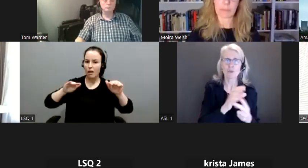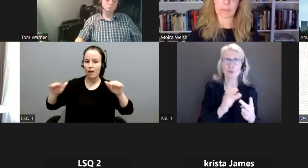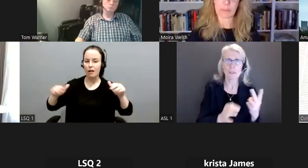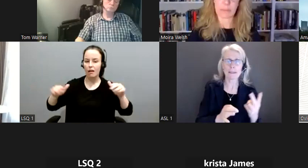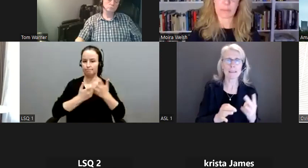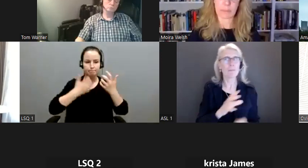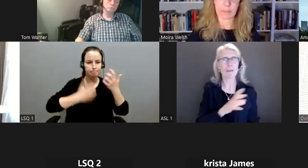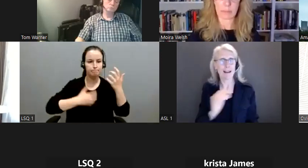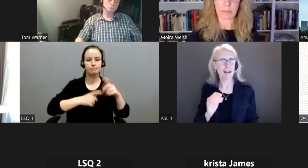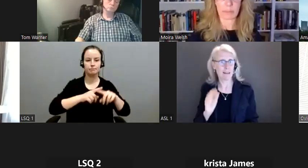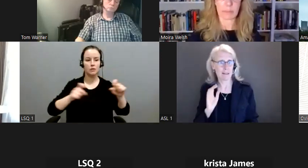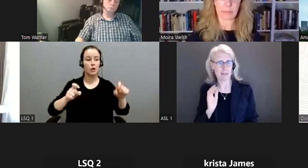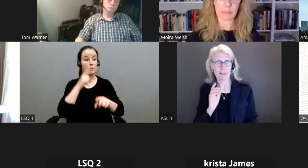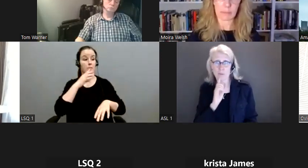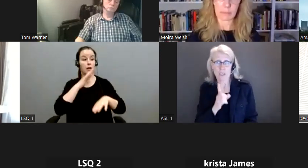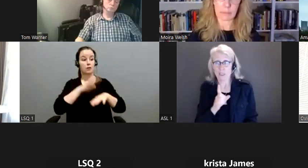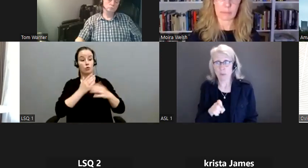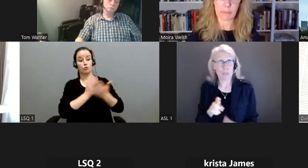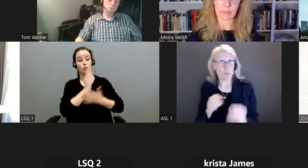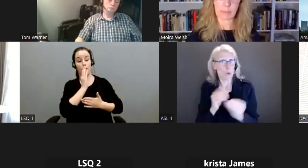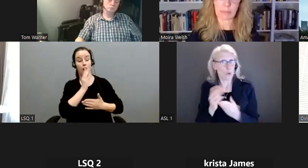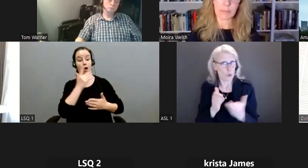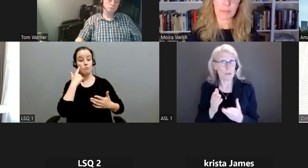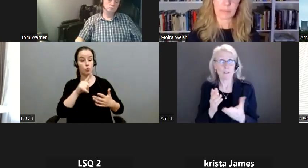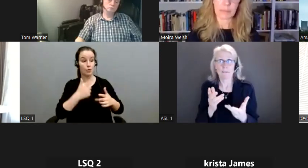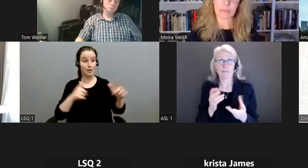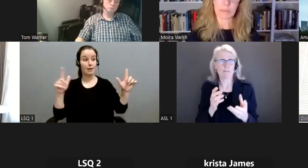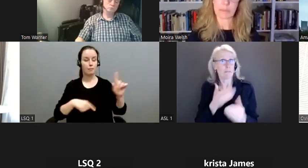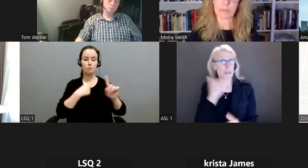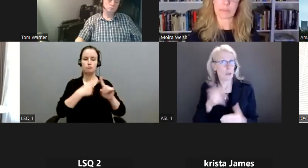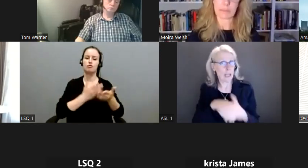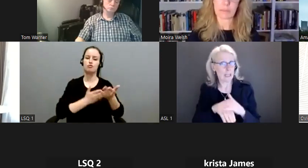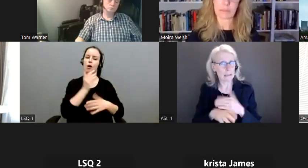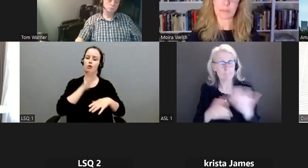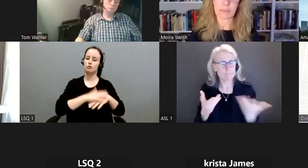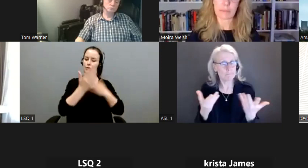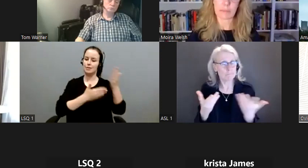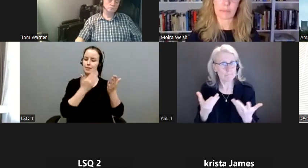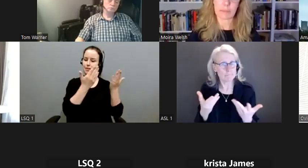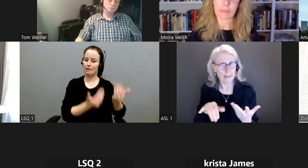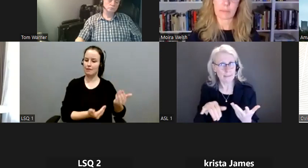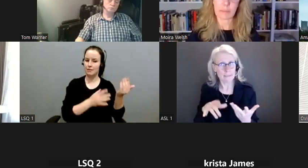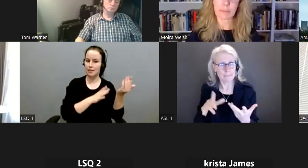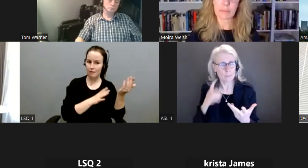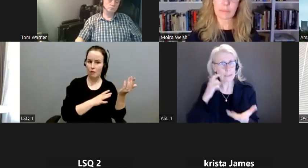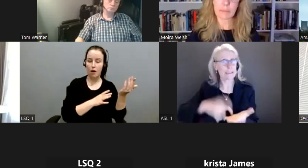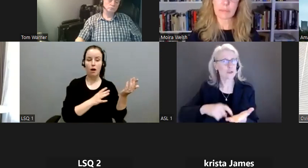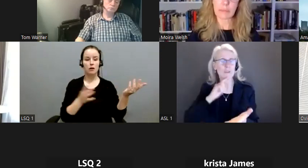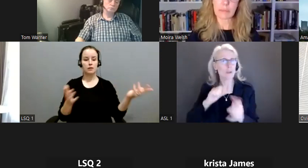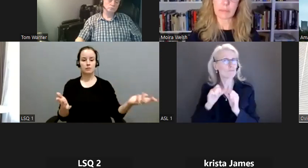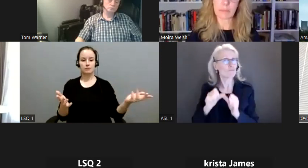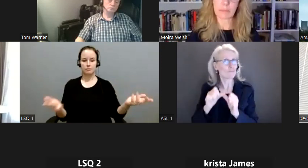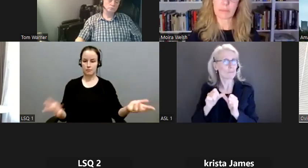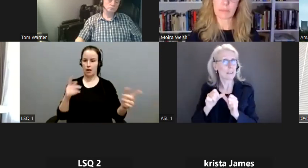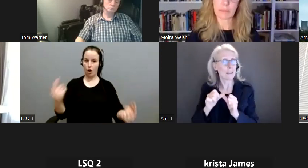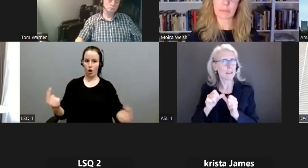needed services. But I wanted to also let you know that when it comes to older